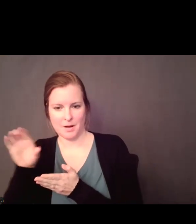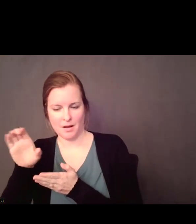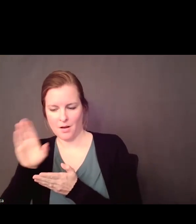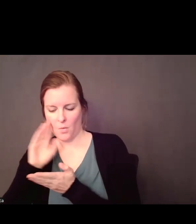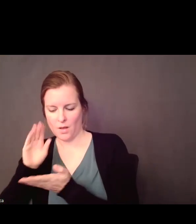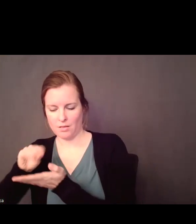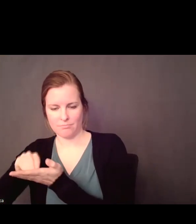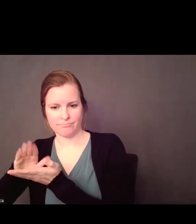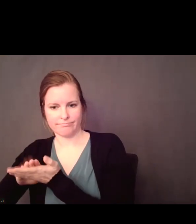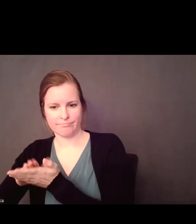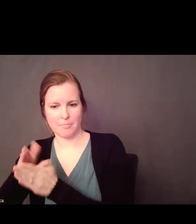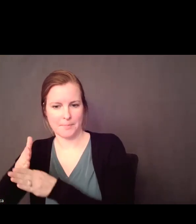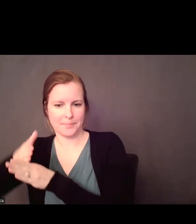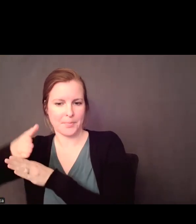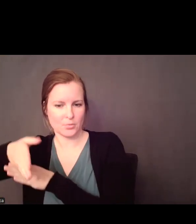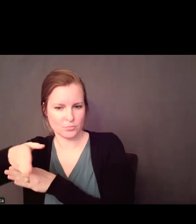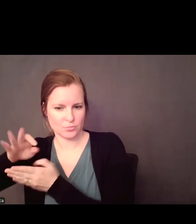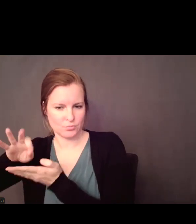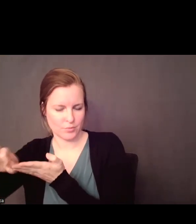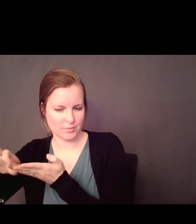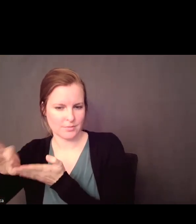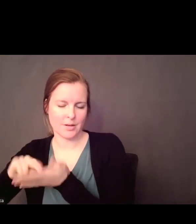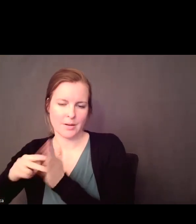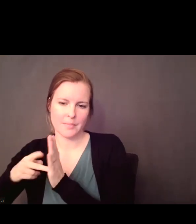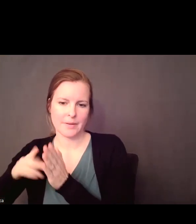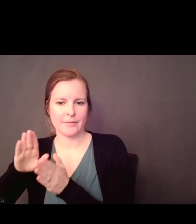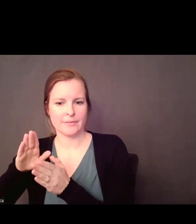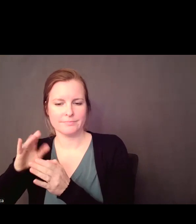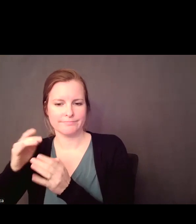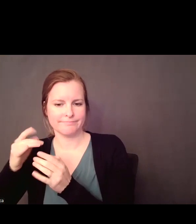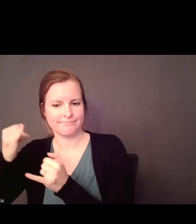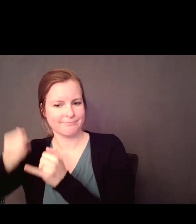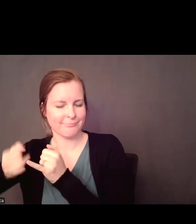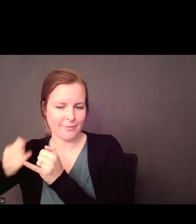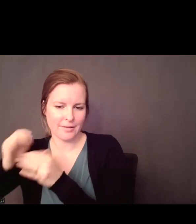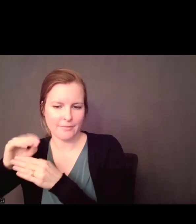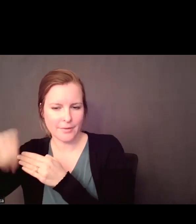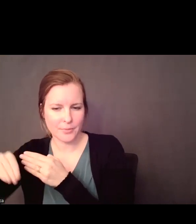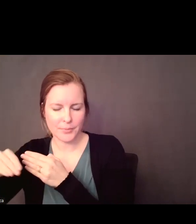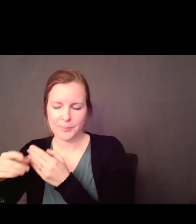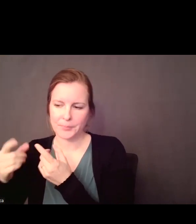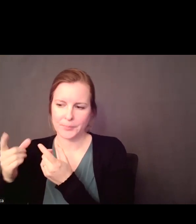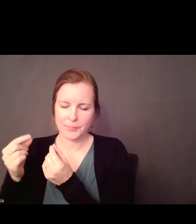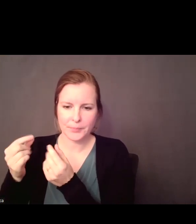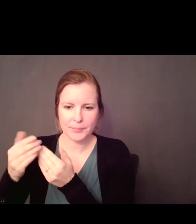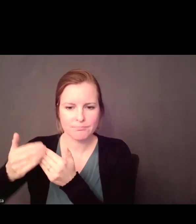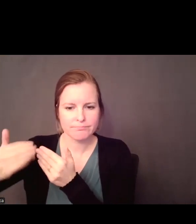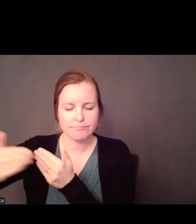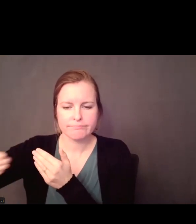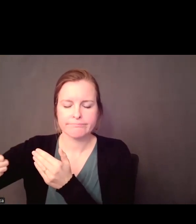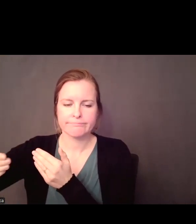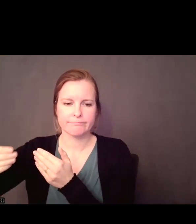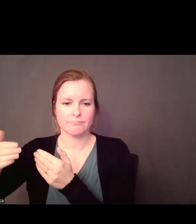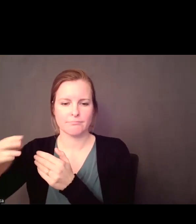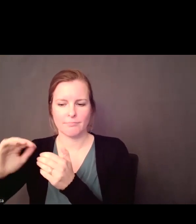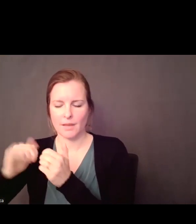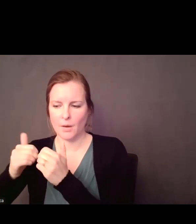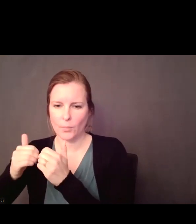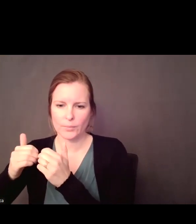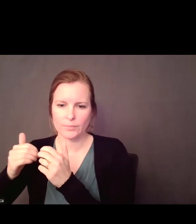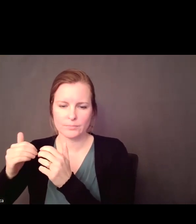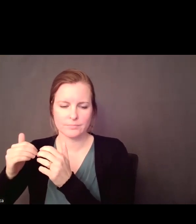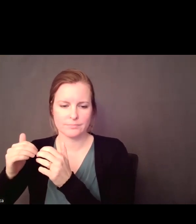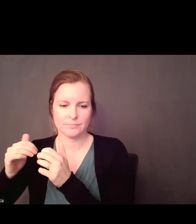which is going to include final outcomes, any steps that are needed for the participant to sustain